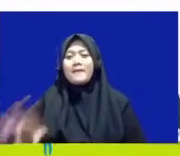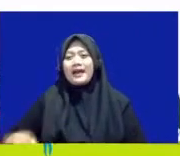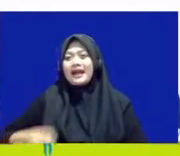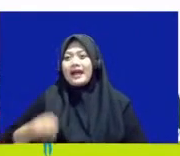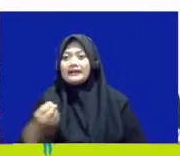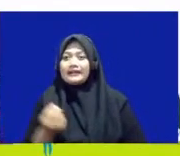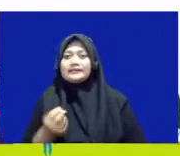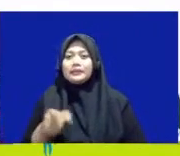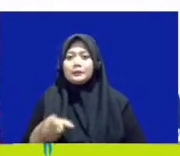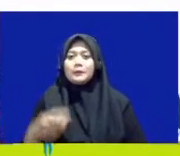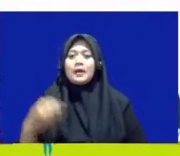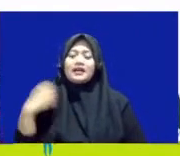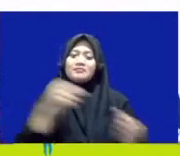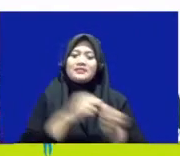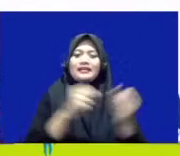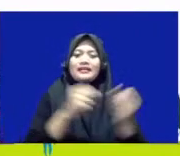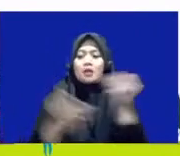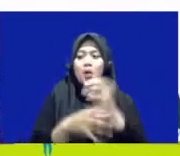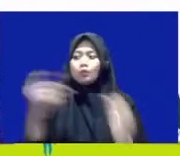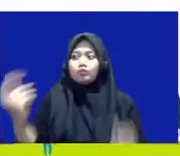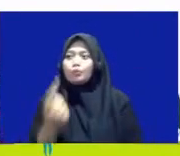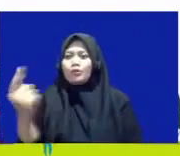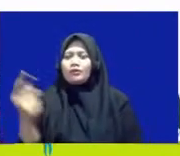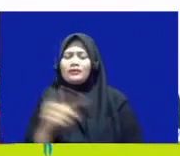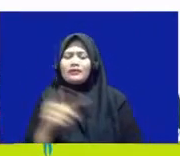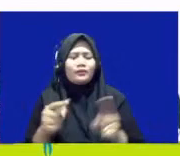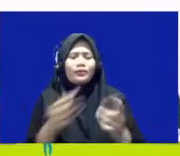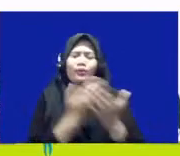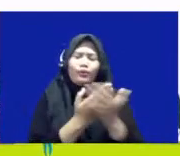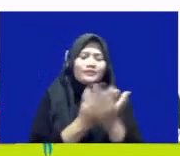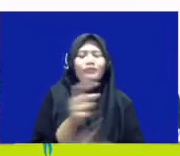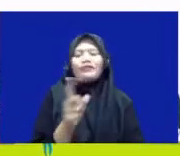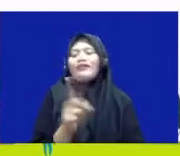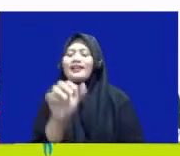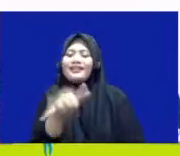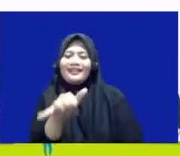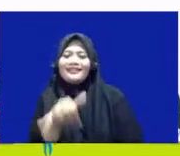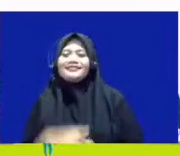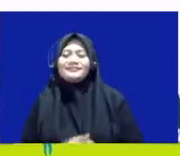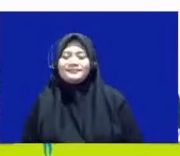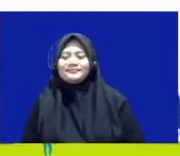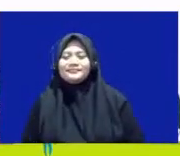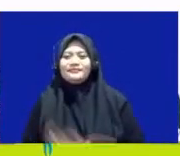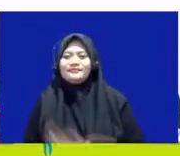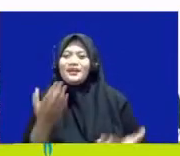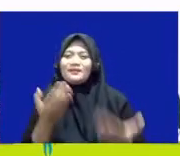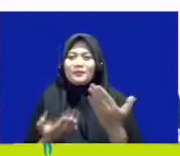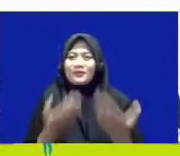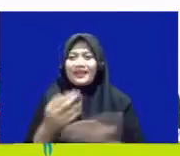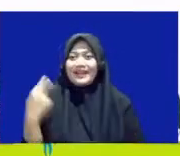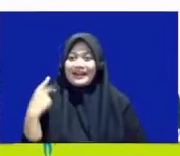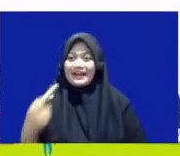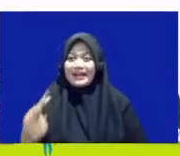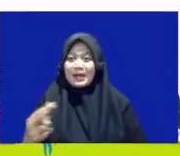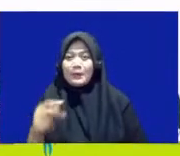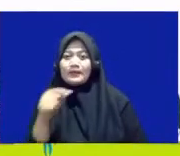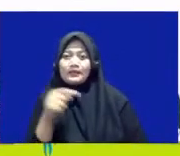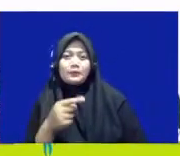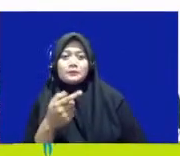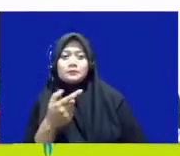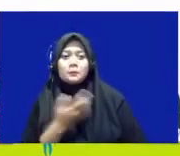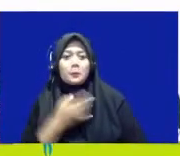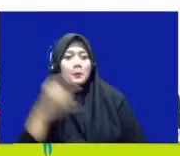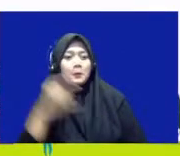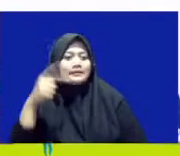flood, that the volunteers, I'm sure they will be making some videos of what they are doing. They can share this, they can post